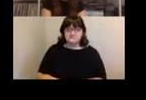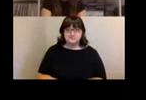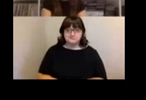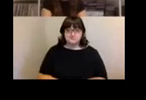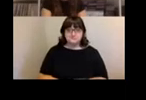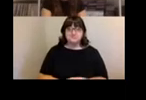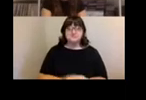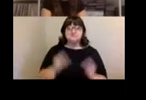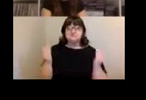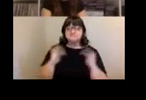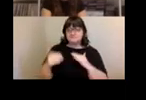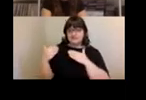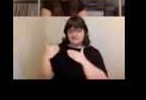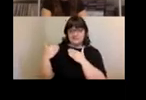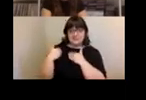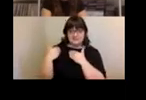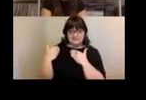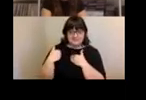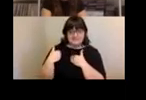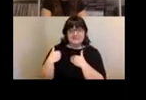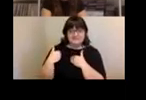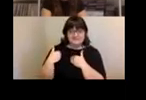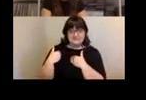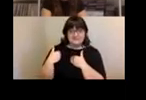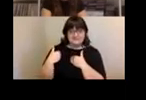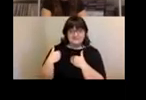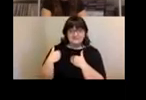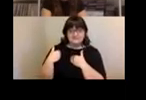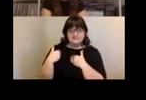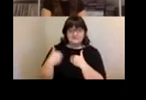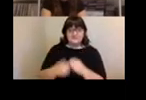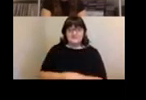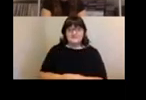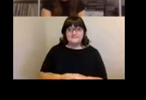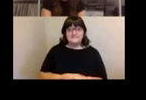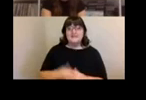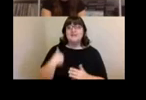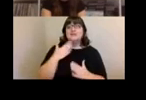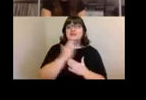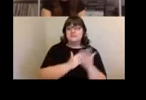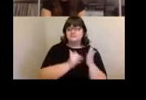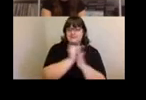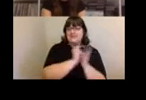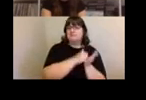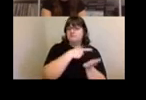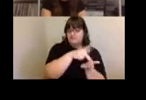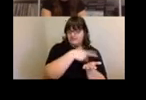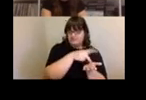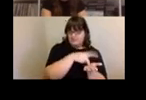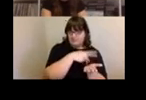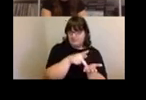Our liabilities, we have some accounts payable and accrued liabilities at